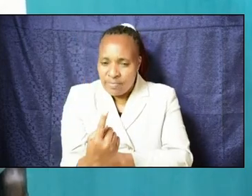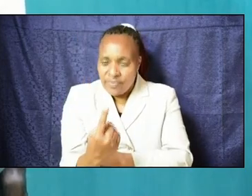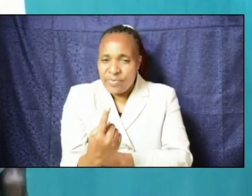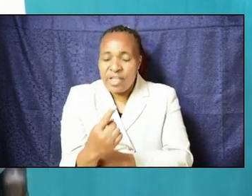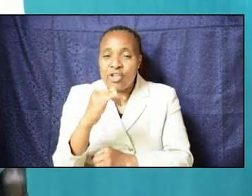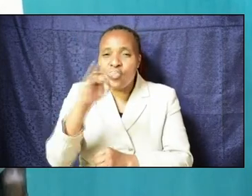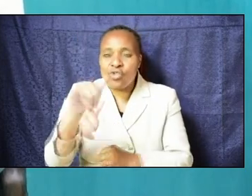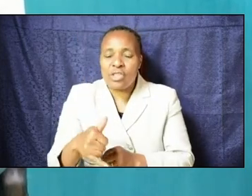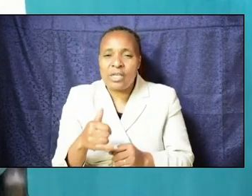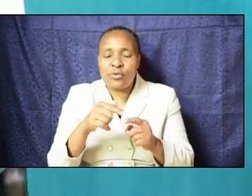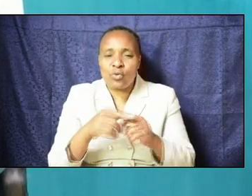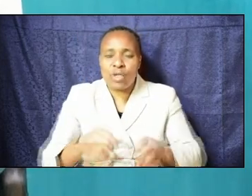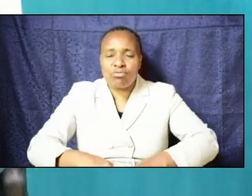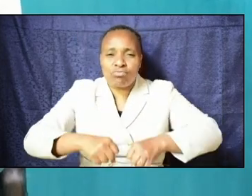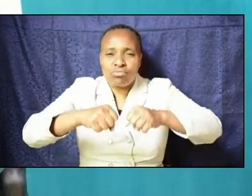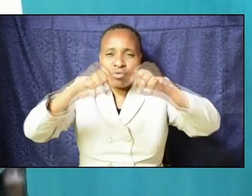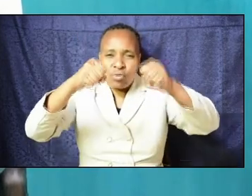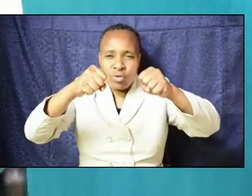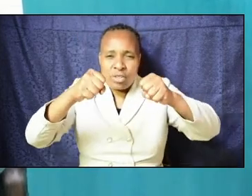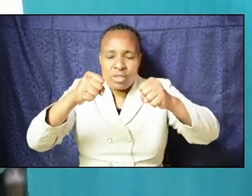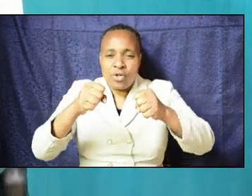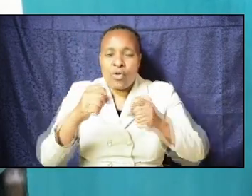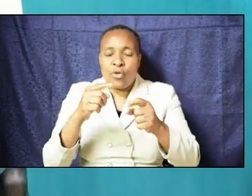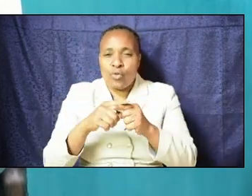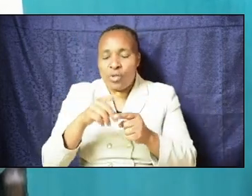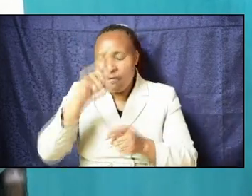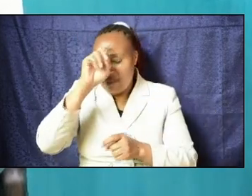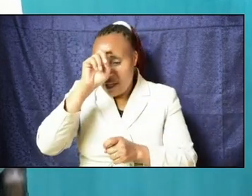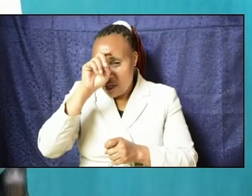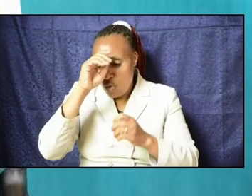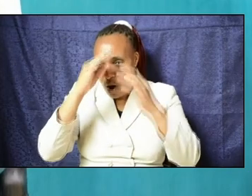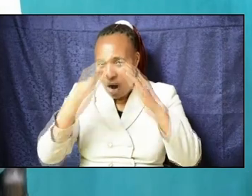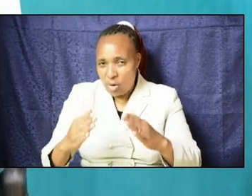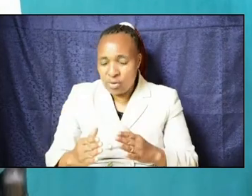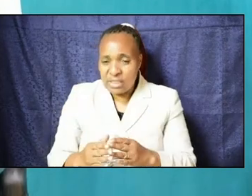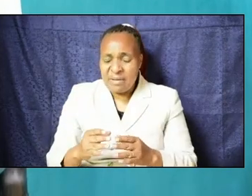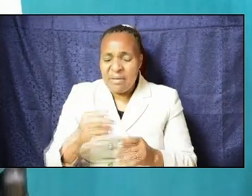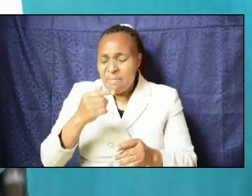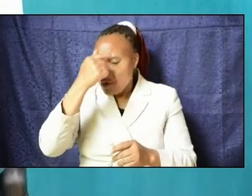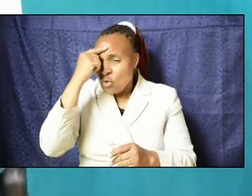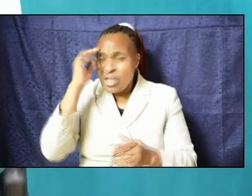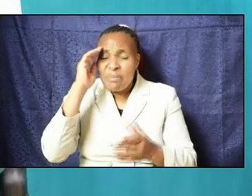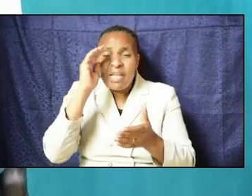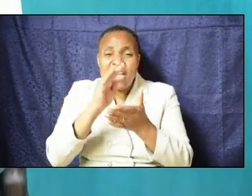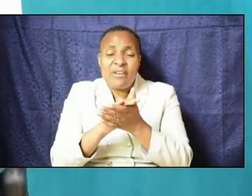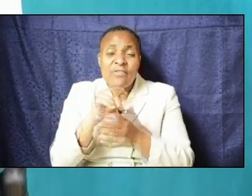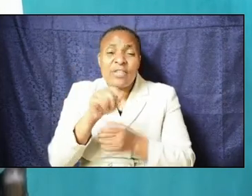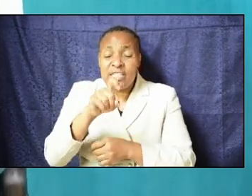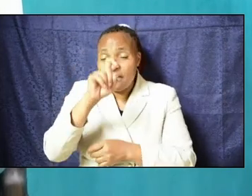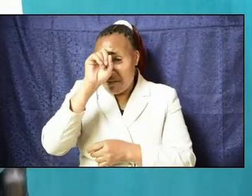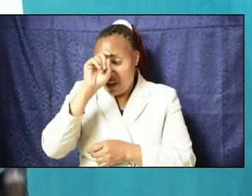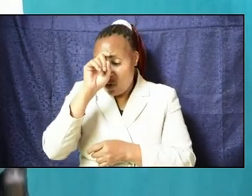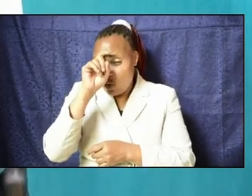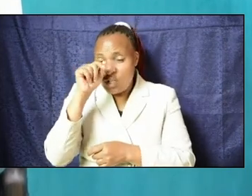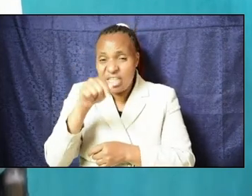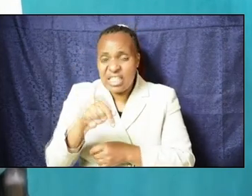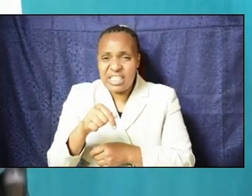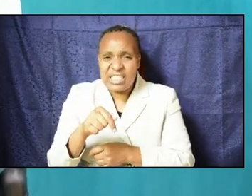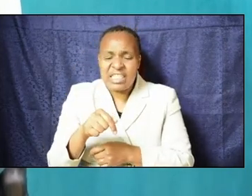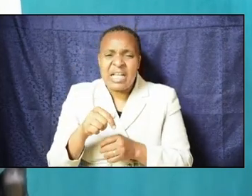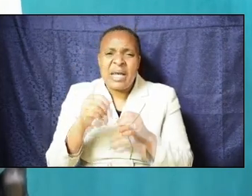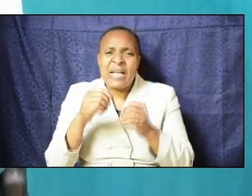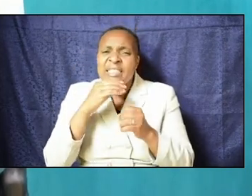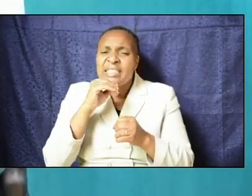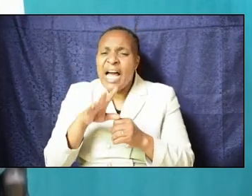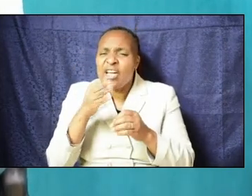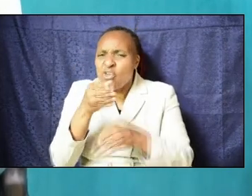the throne of a Pharaoh. That is, because they believed that the Pharaoh was an embodiment of Ra, the